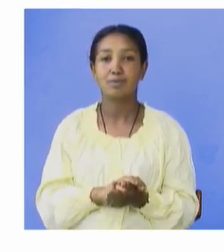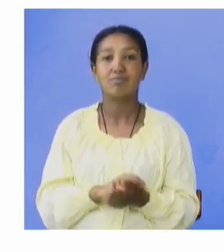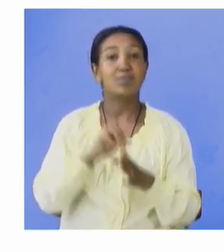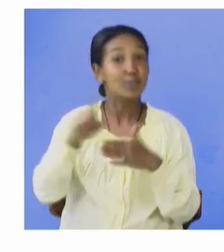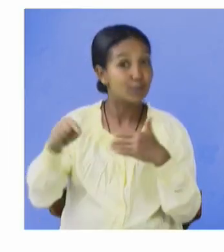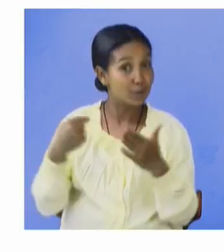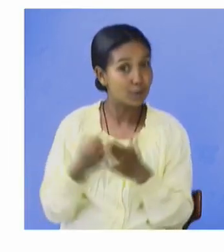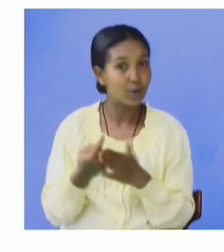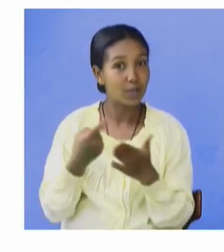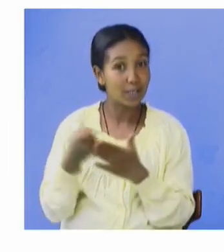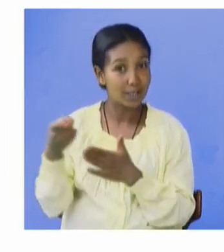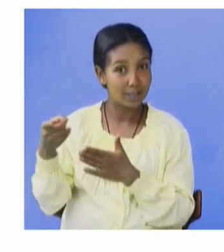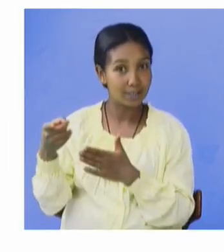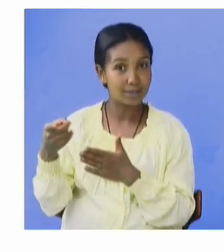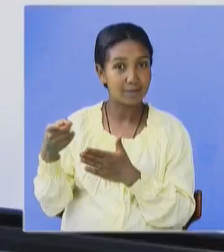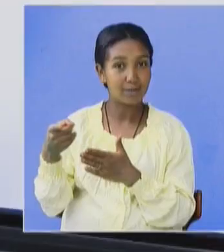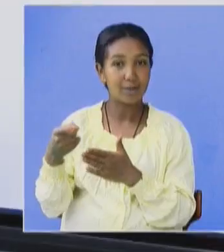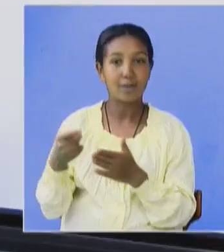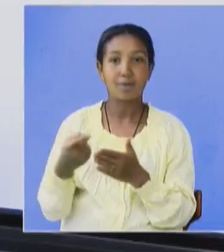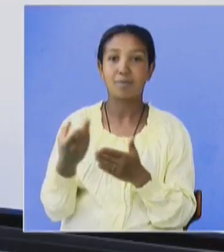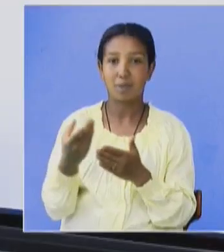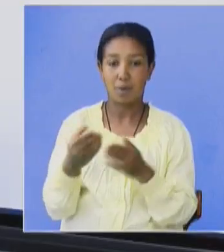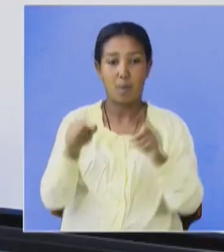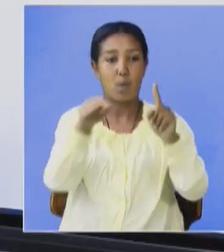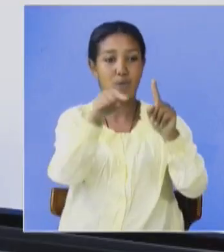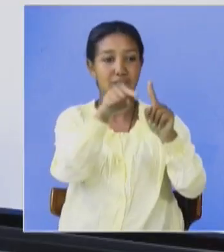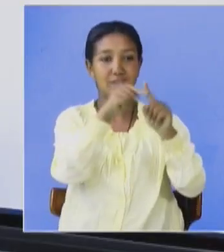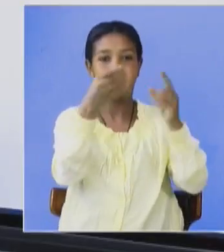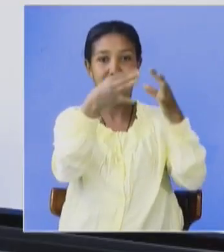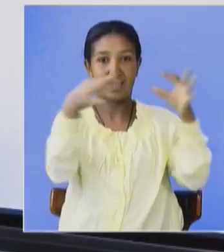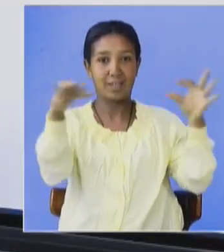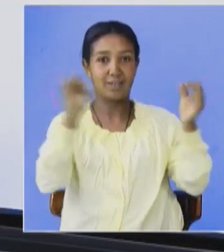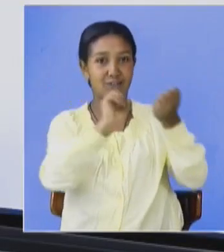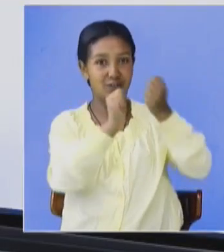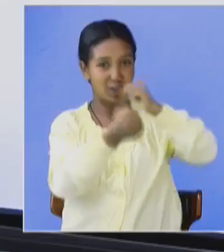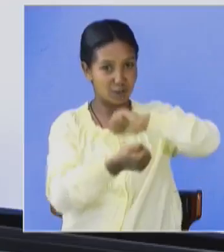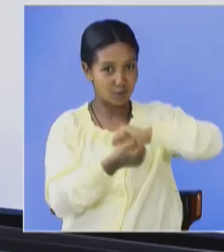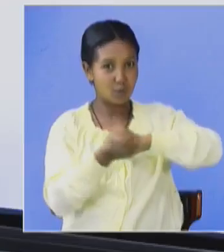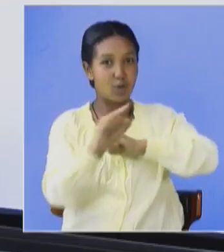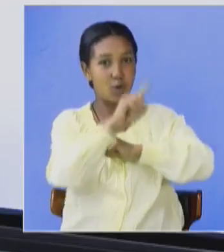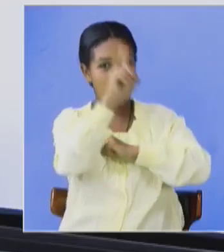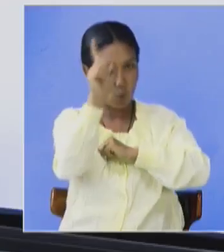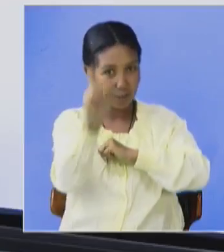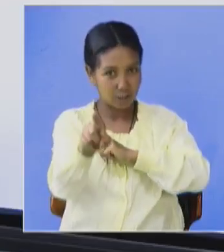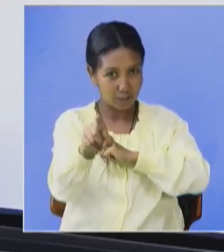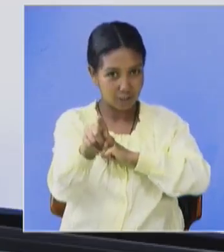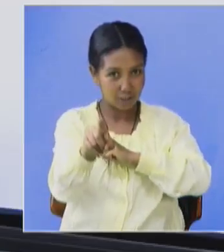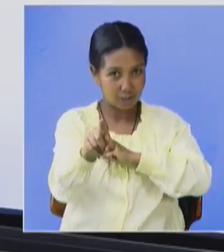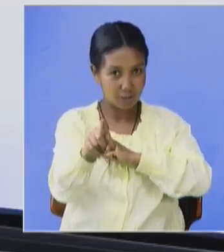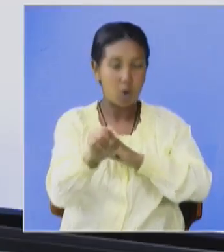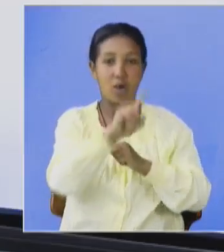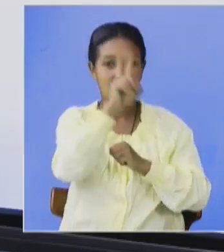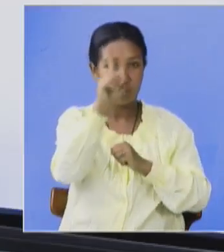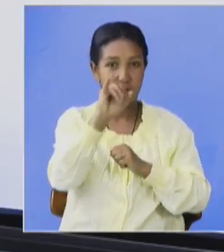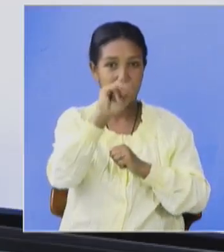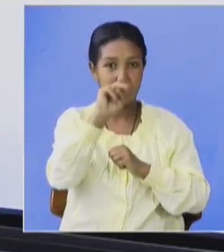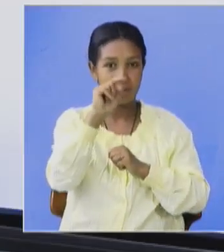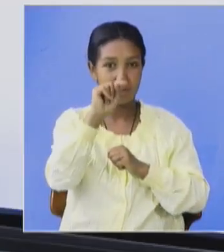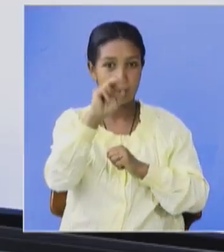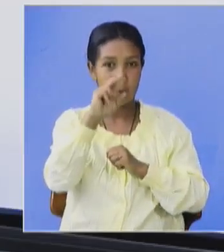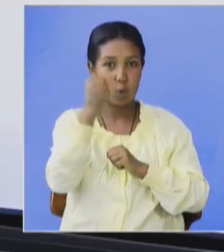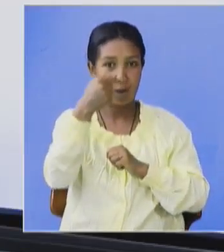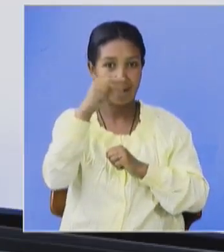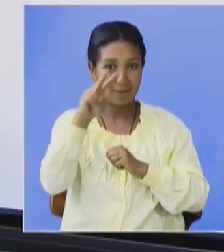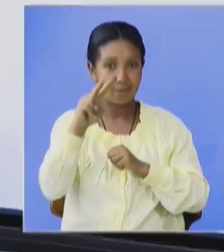So here is affirmative sentence. So let us change with question, or it's called also interrogative sentence. So